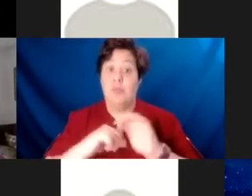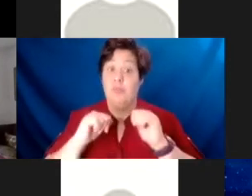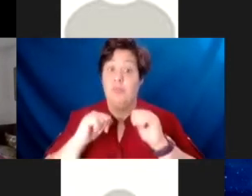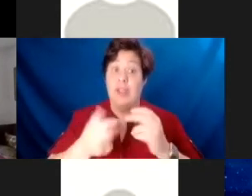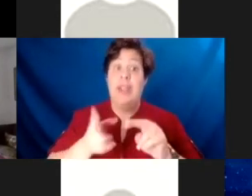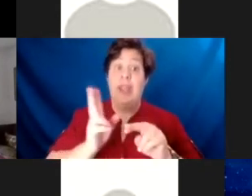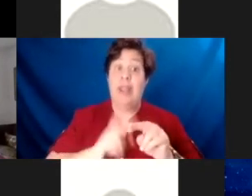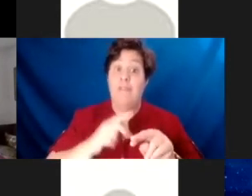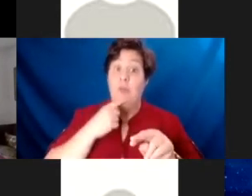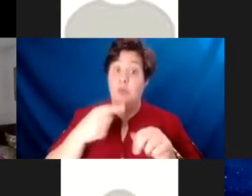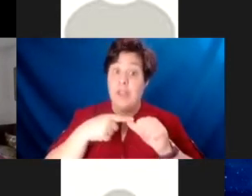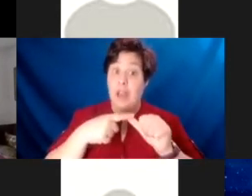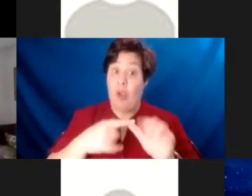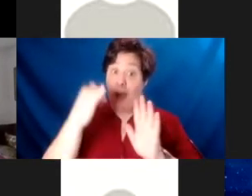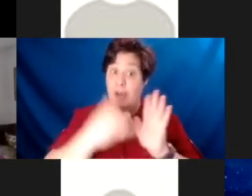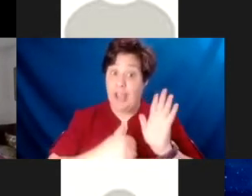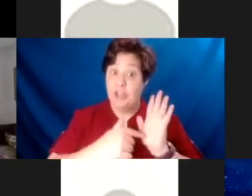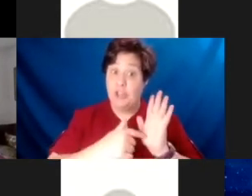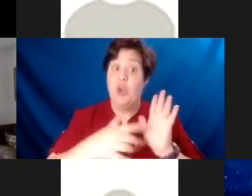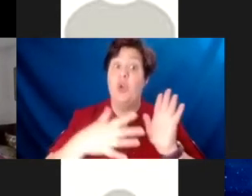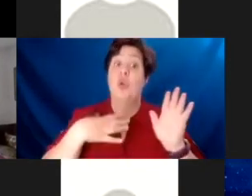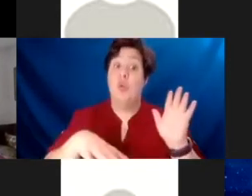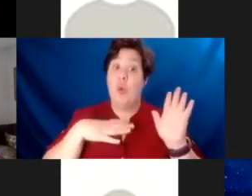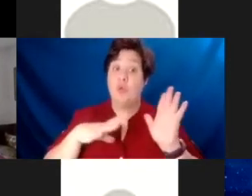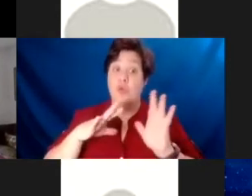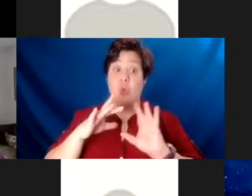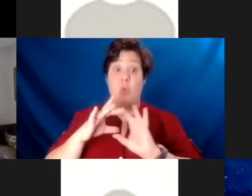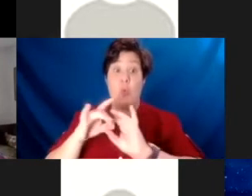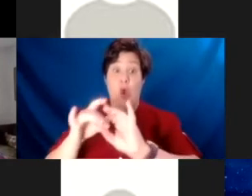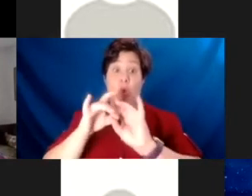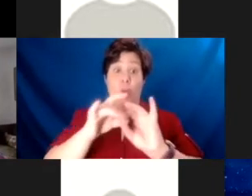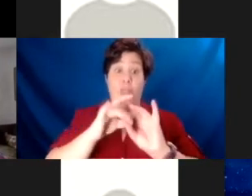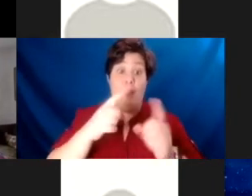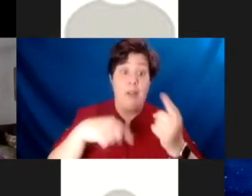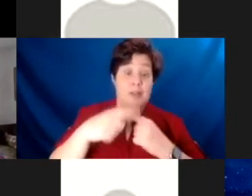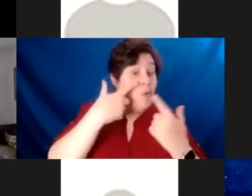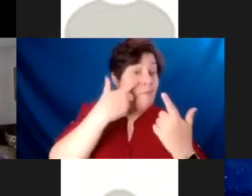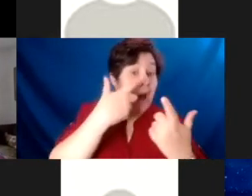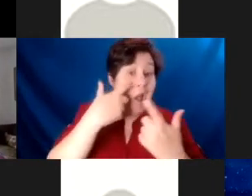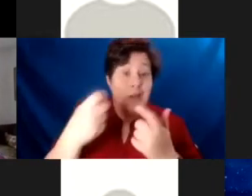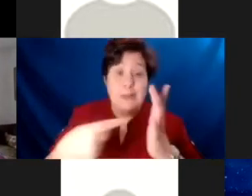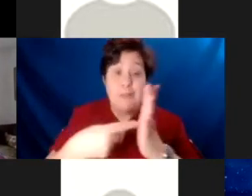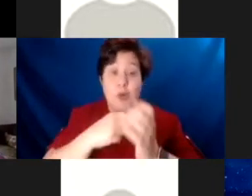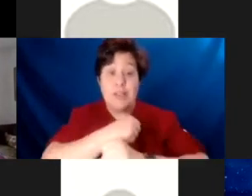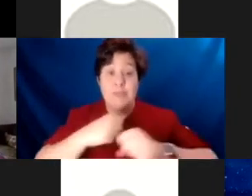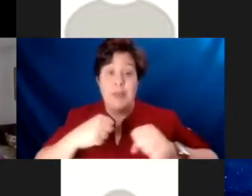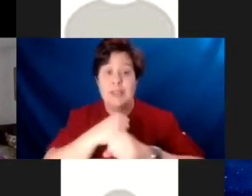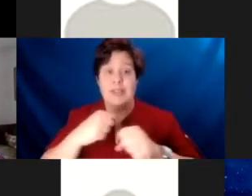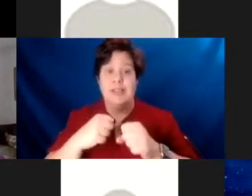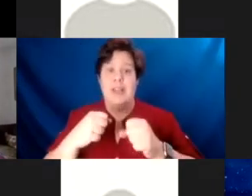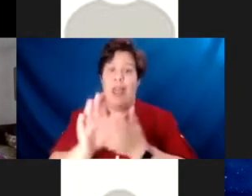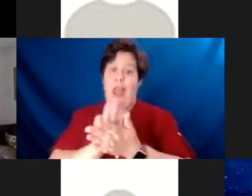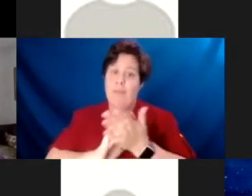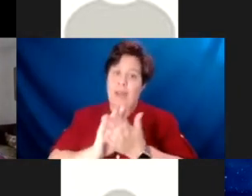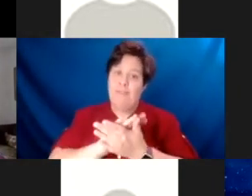you highlight in the application that you want to work with us to find those important spaces that are meaningful to you, and